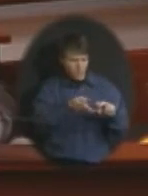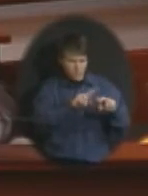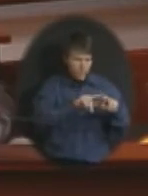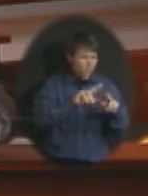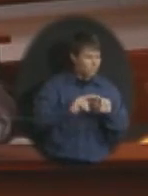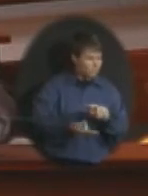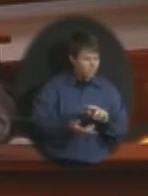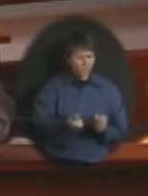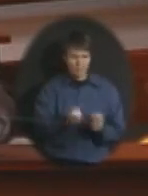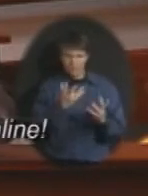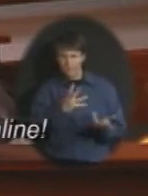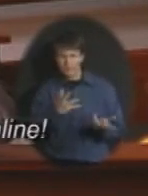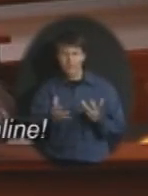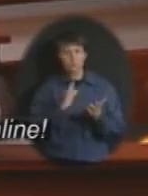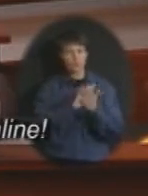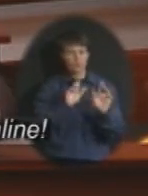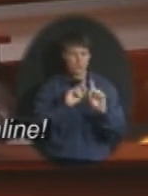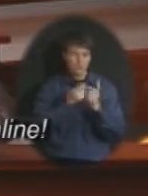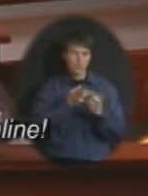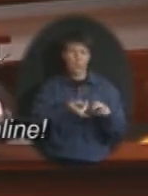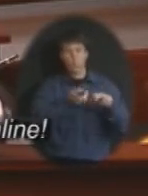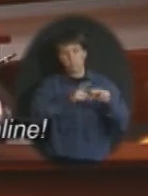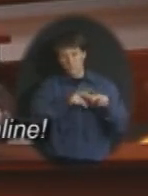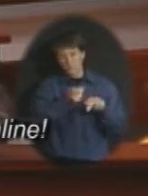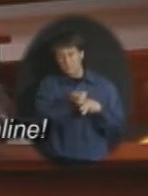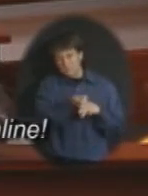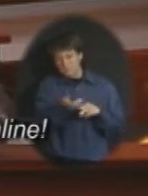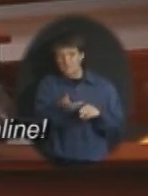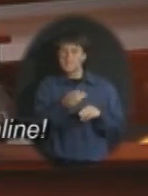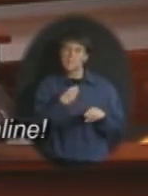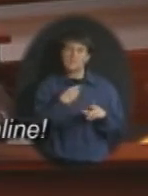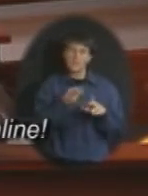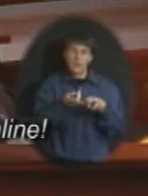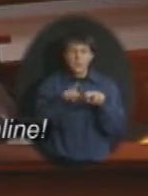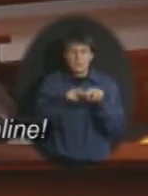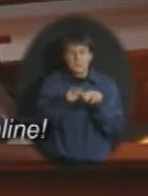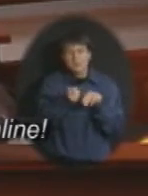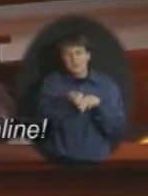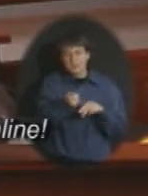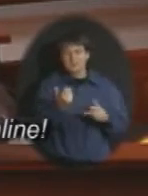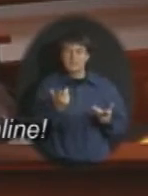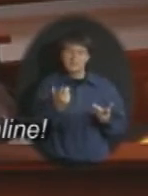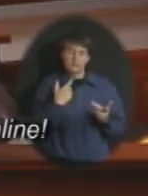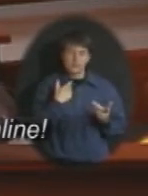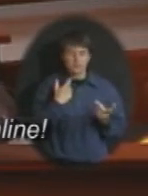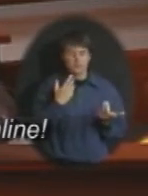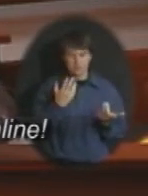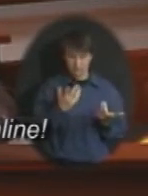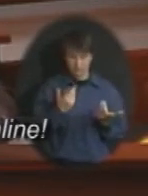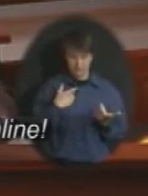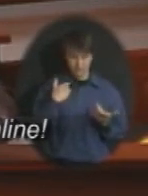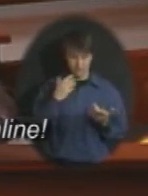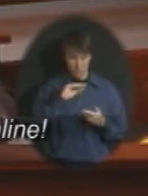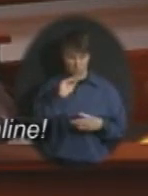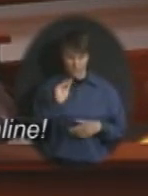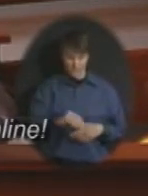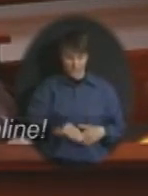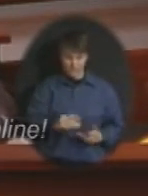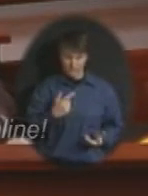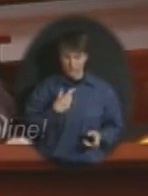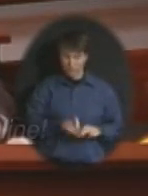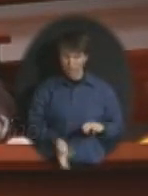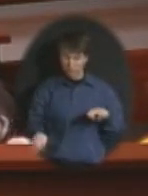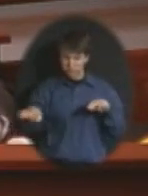many? And districts will report being up, a handful to a dozen, and some are obviously down kids. And then when you come to Olathe, and we're